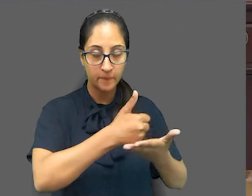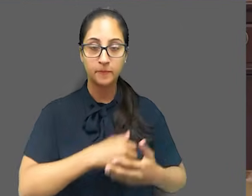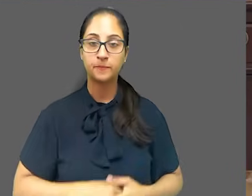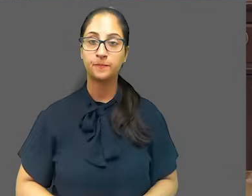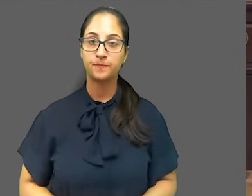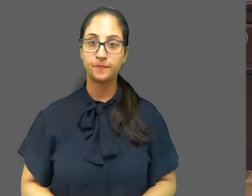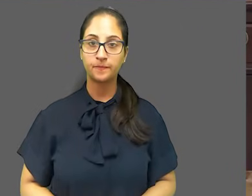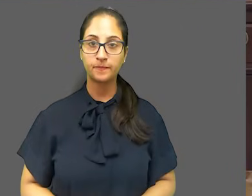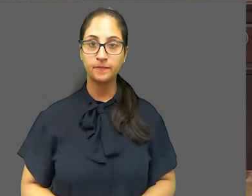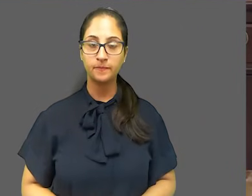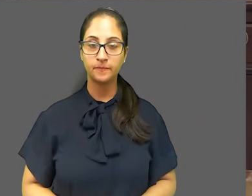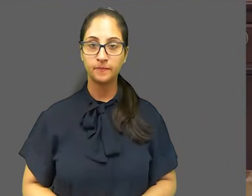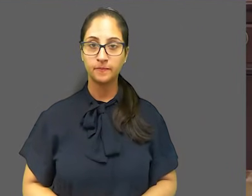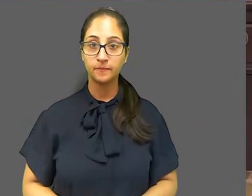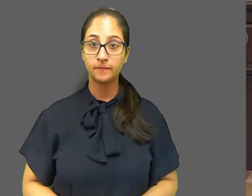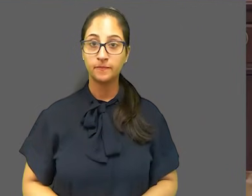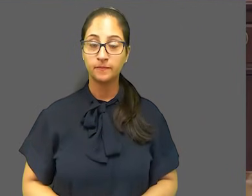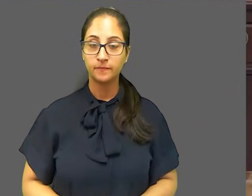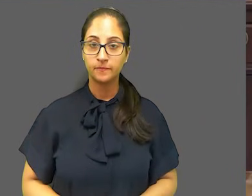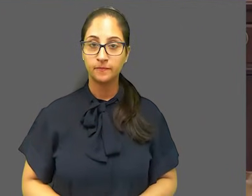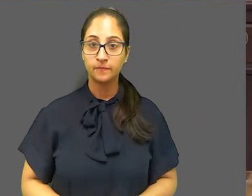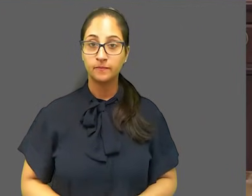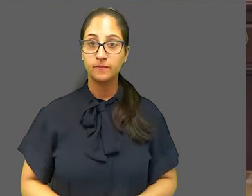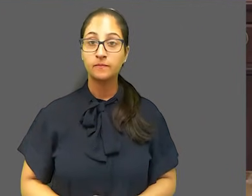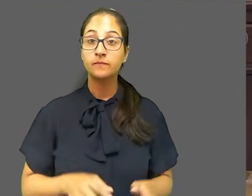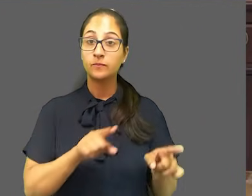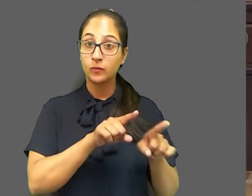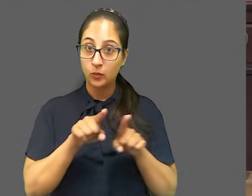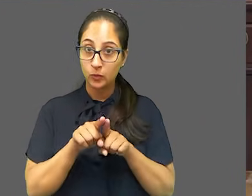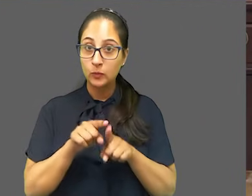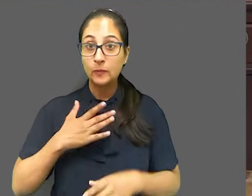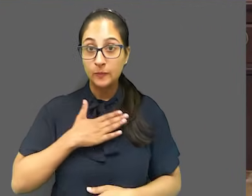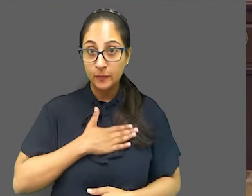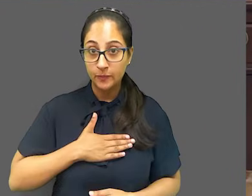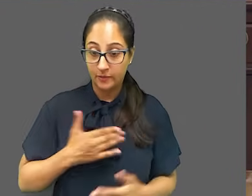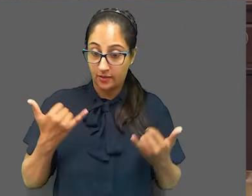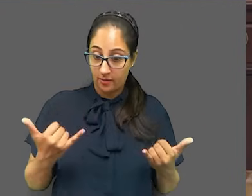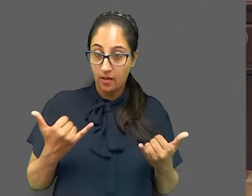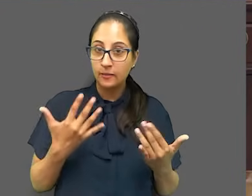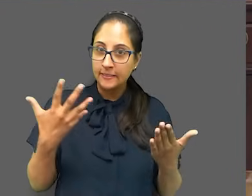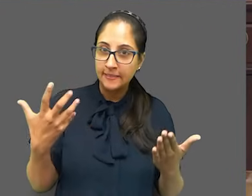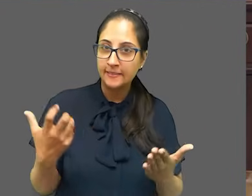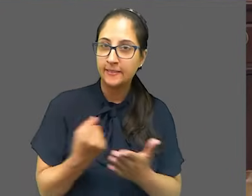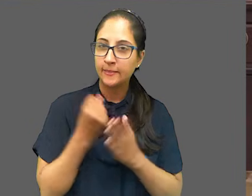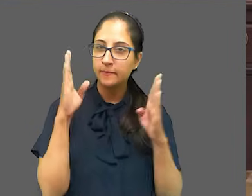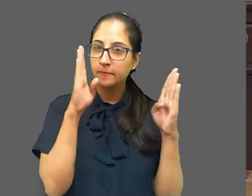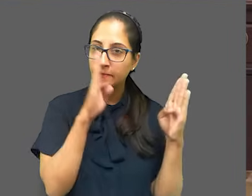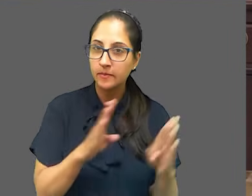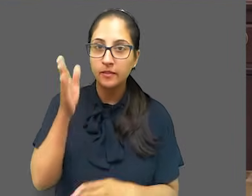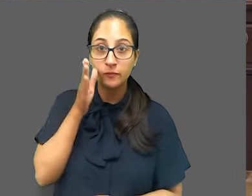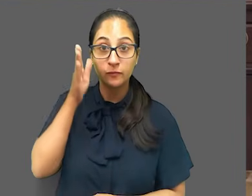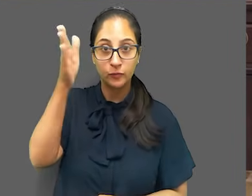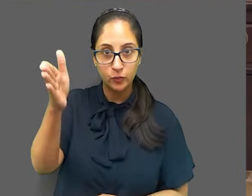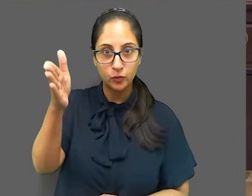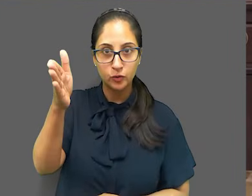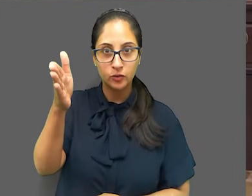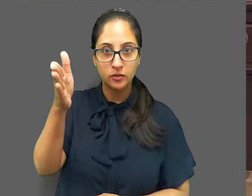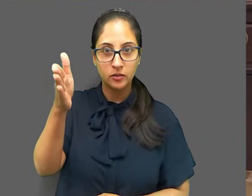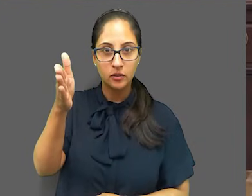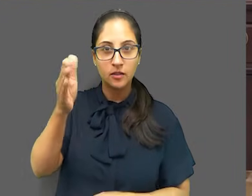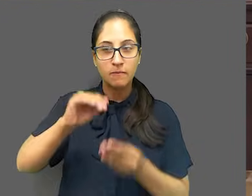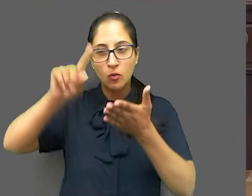Use this time to think about the future, about the opportunities which lie